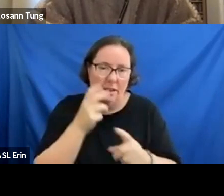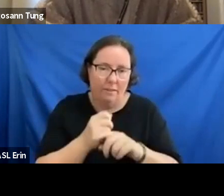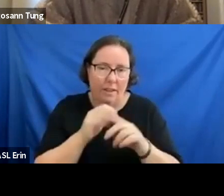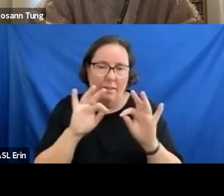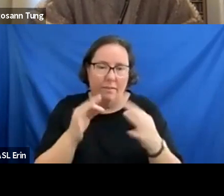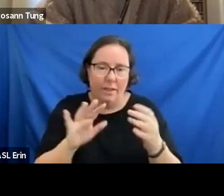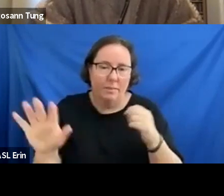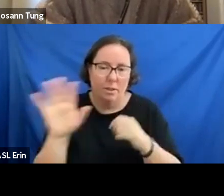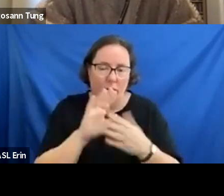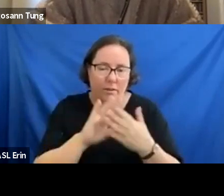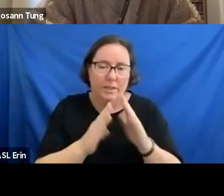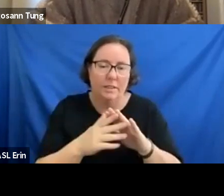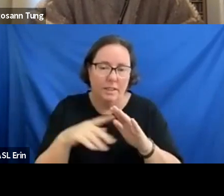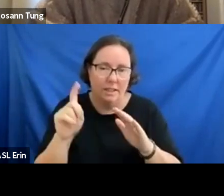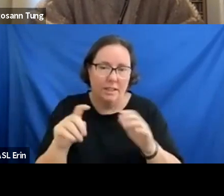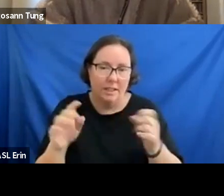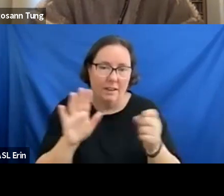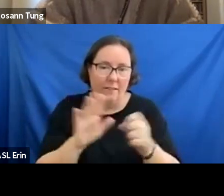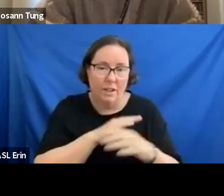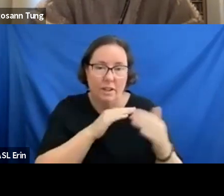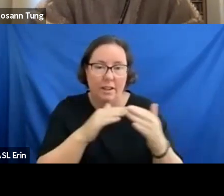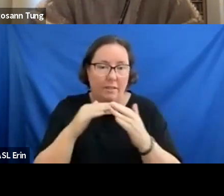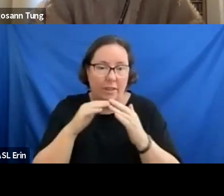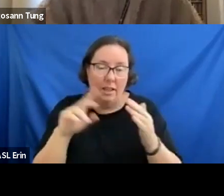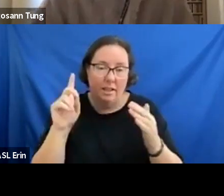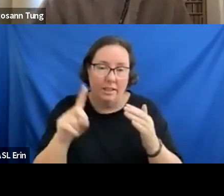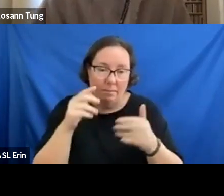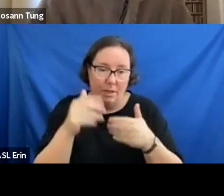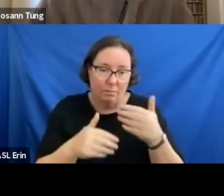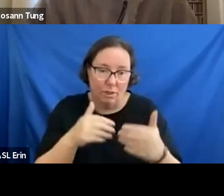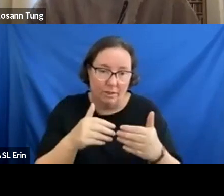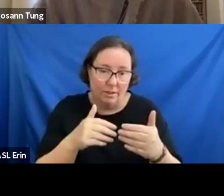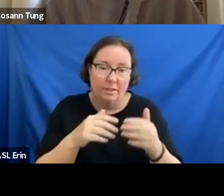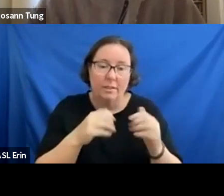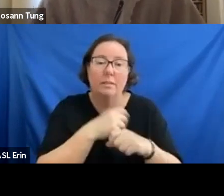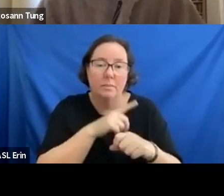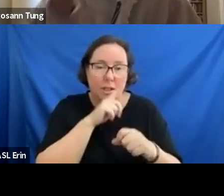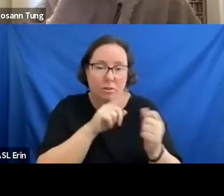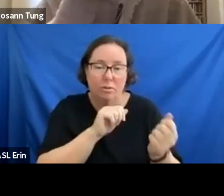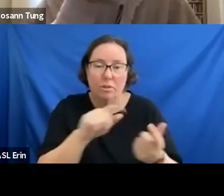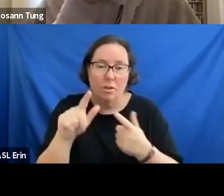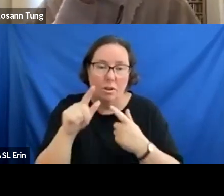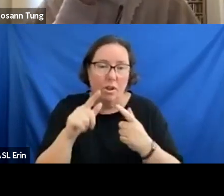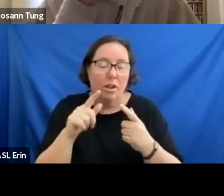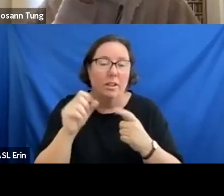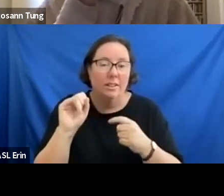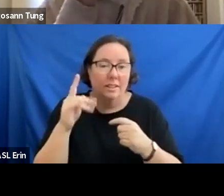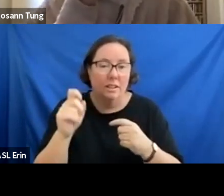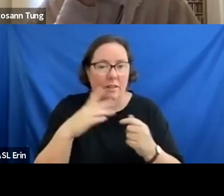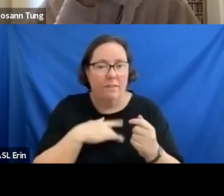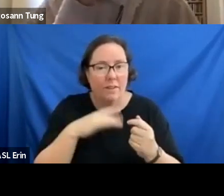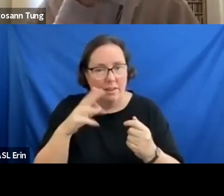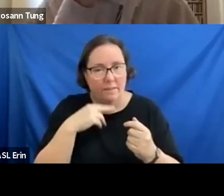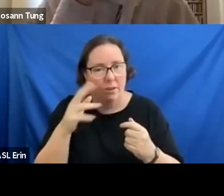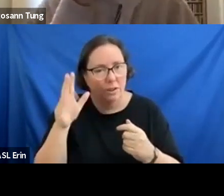throughout the city. It needs a full and fair democratic process that ensures that every engaged stakeholder feels their voice is being